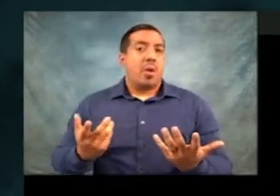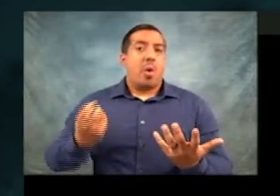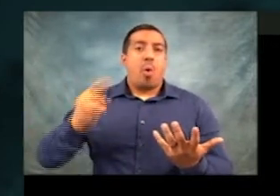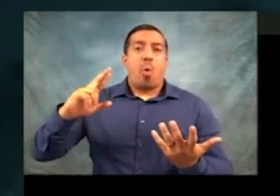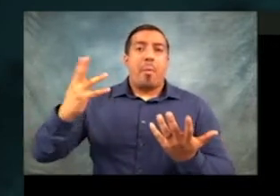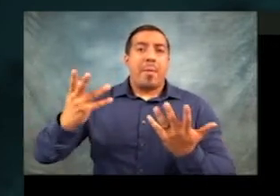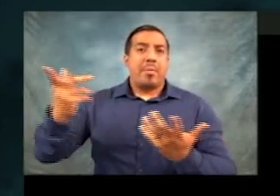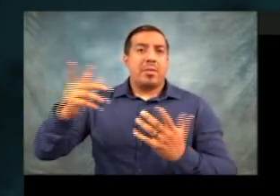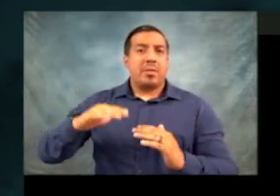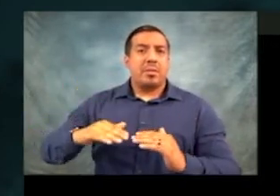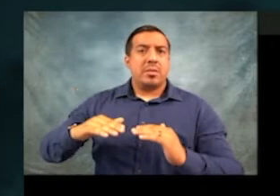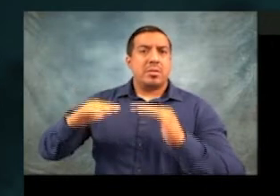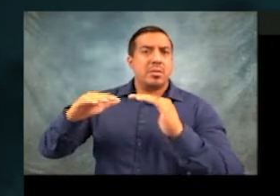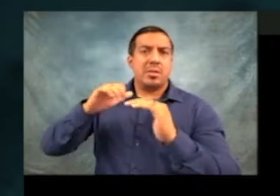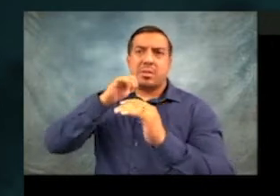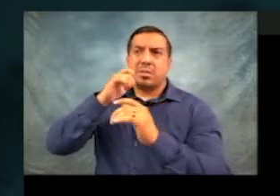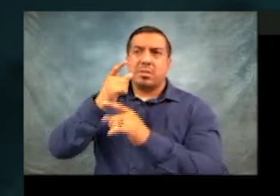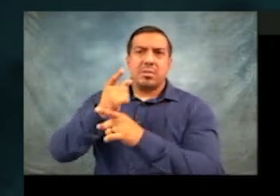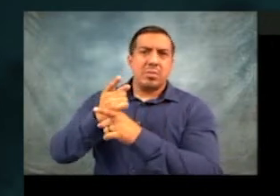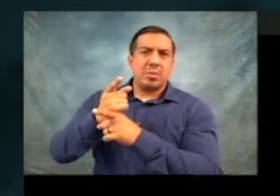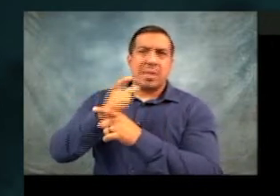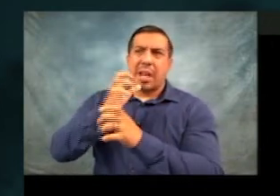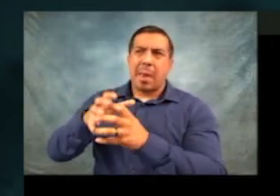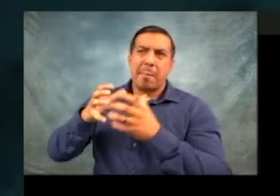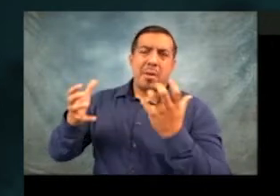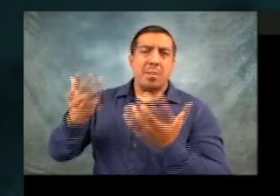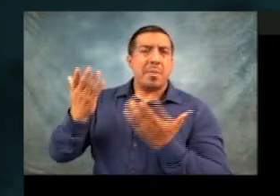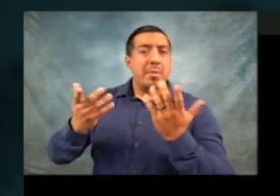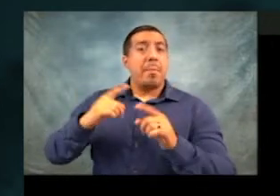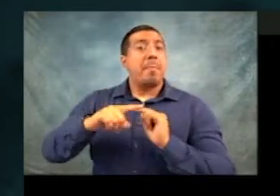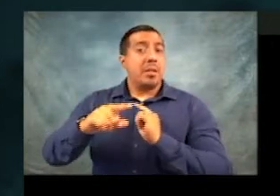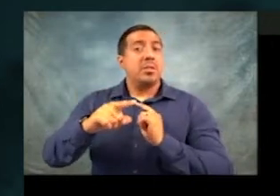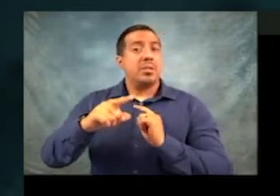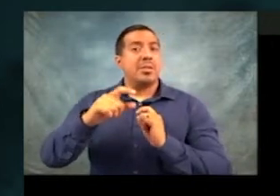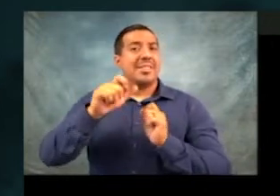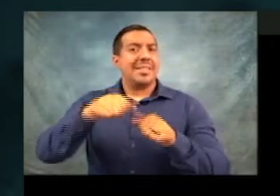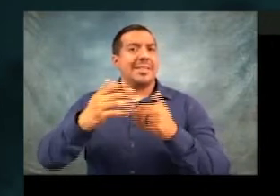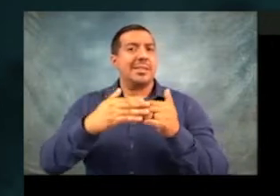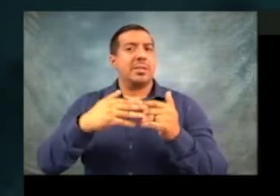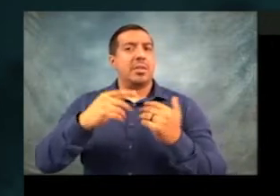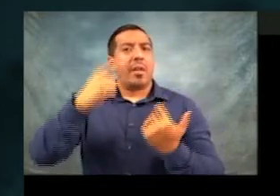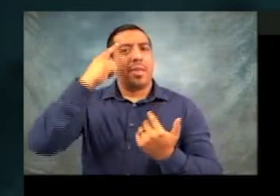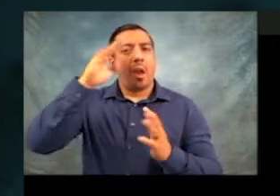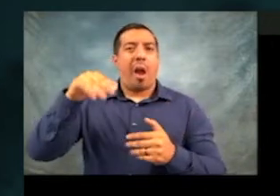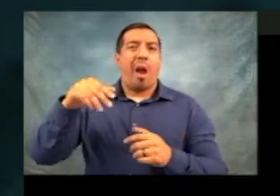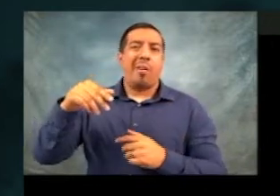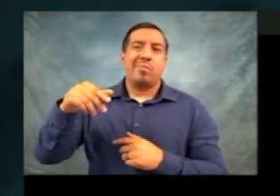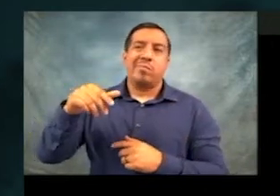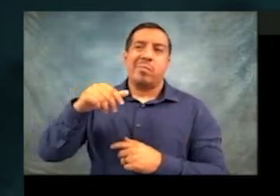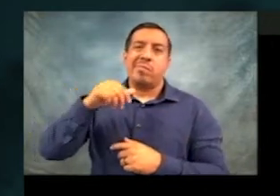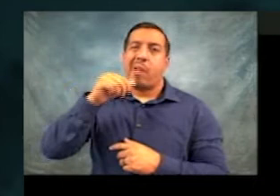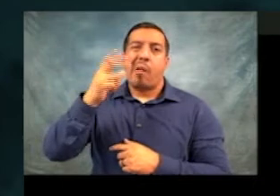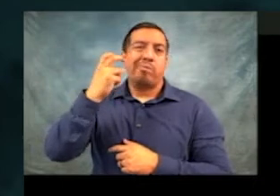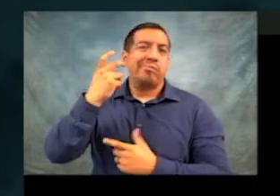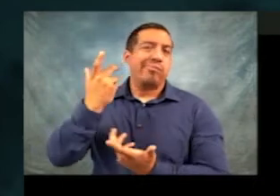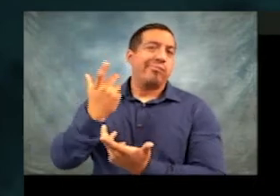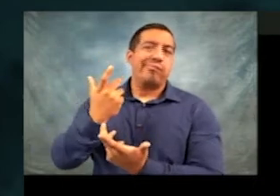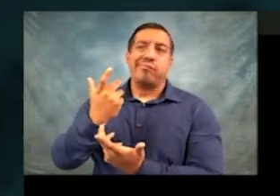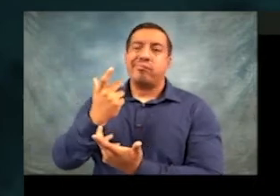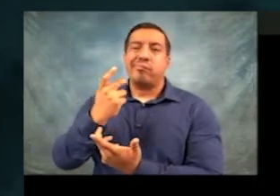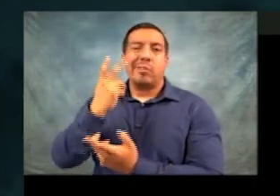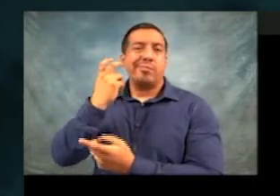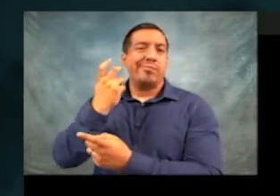the flooding doesn't materialize quite as much. It can be very easy to become skeptical of